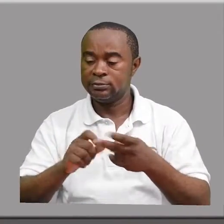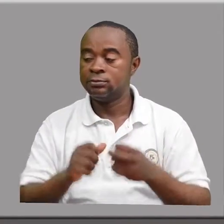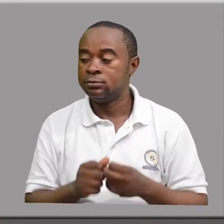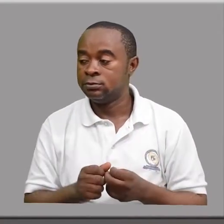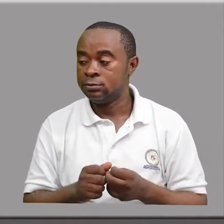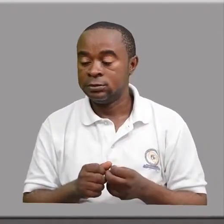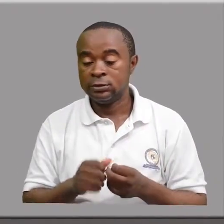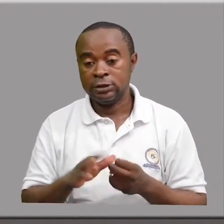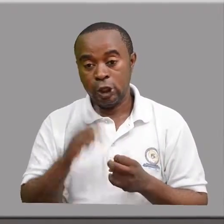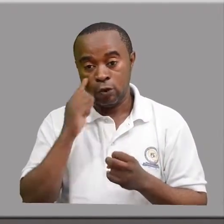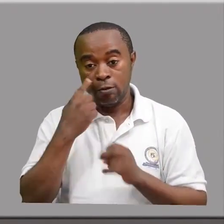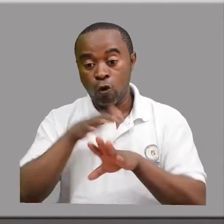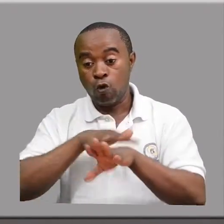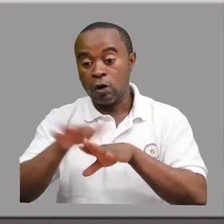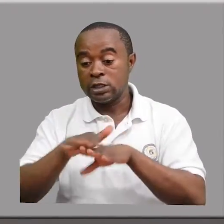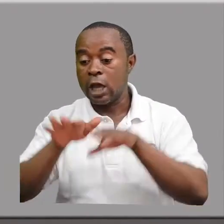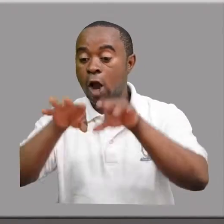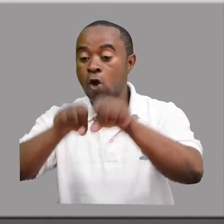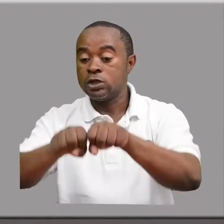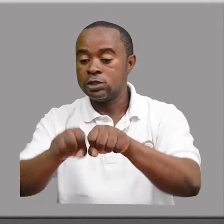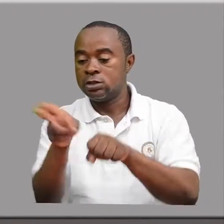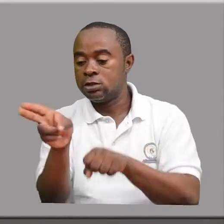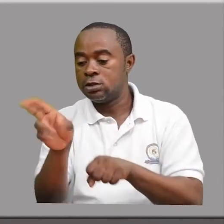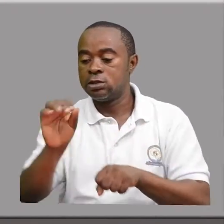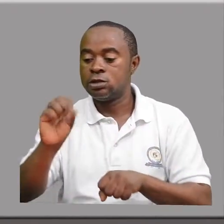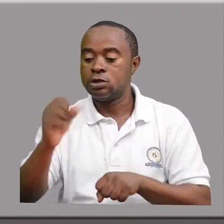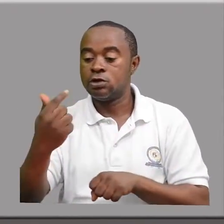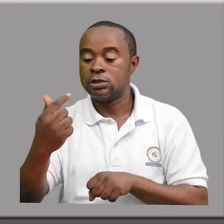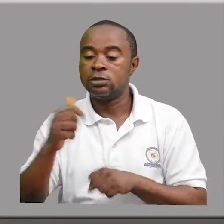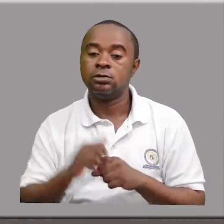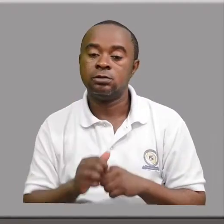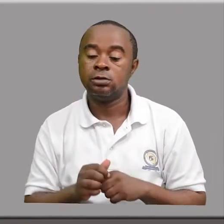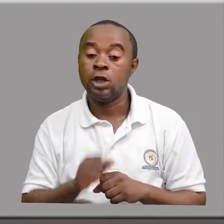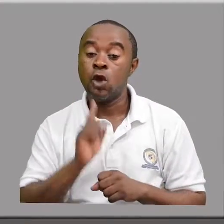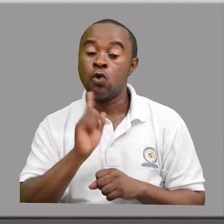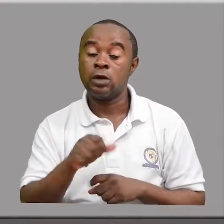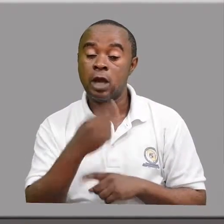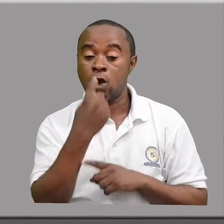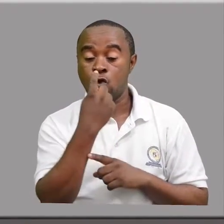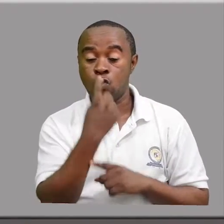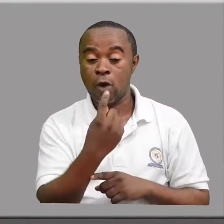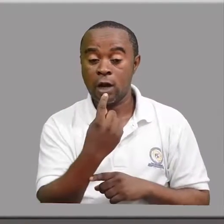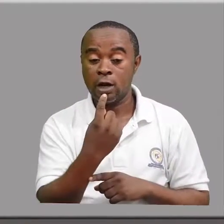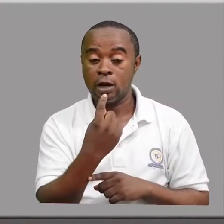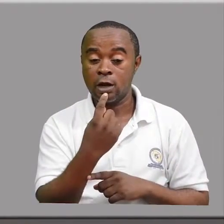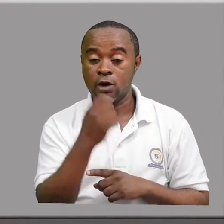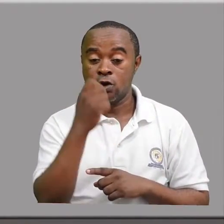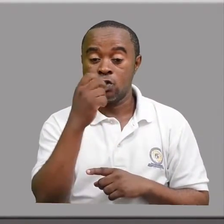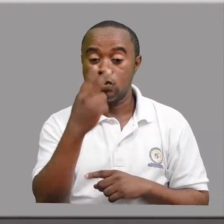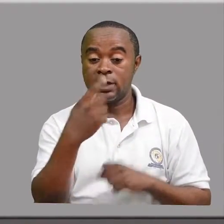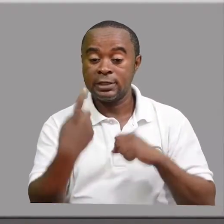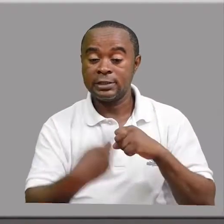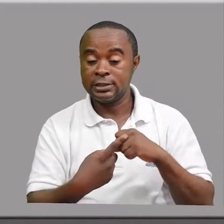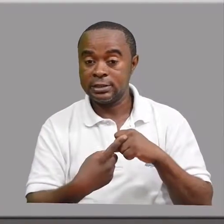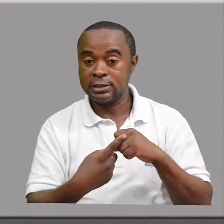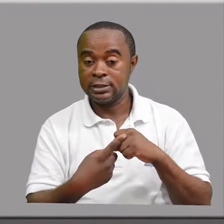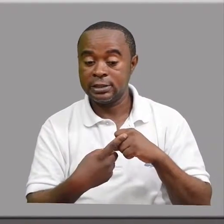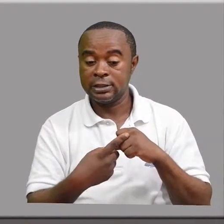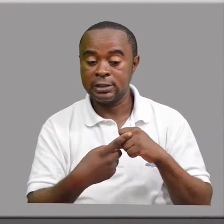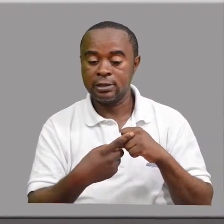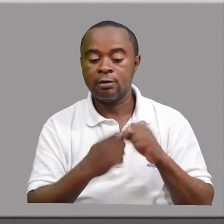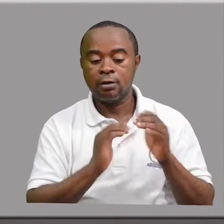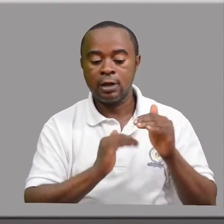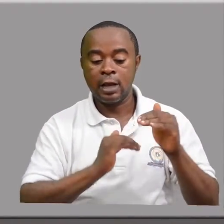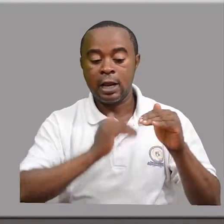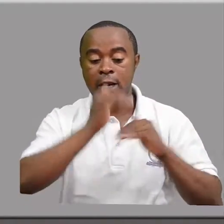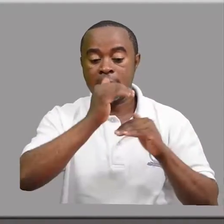say we define the host, that we have 126 network of class A, but